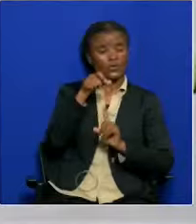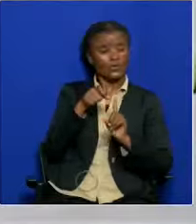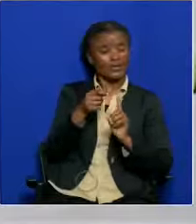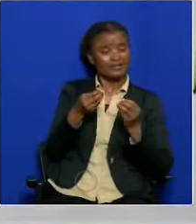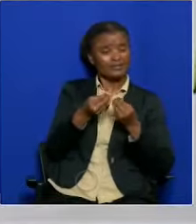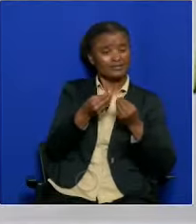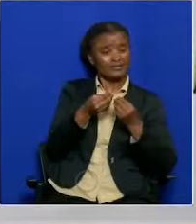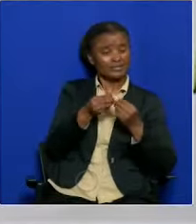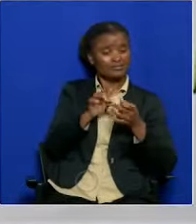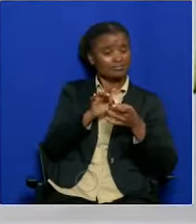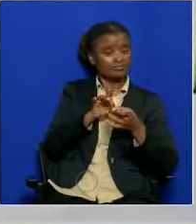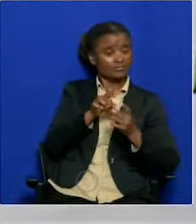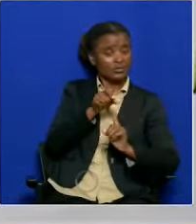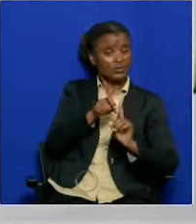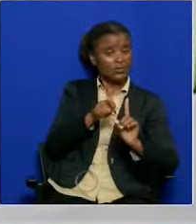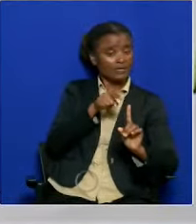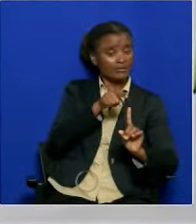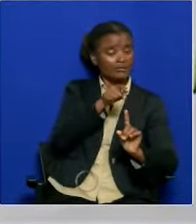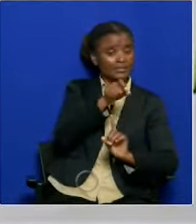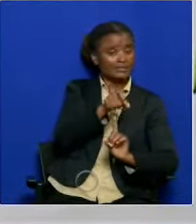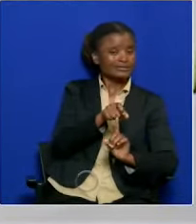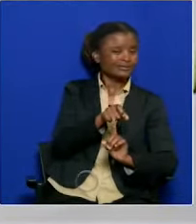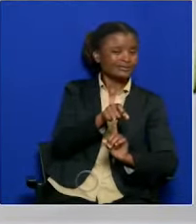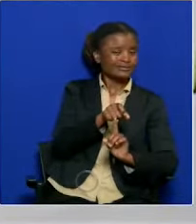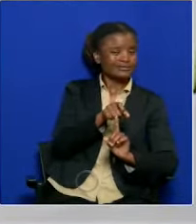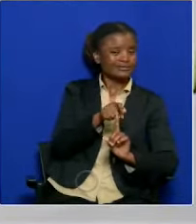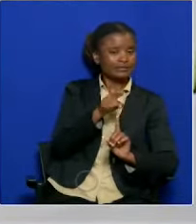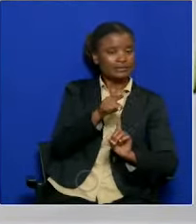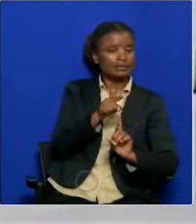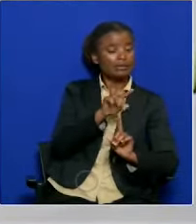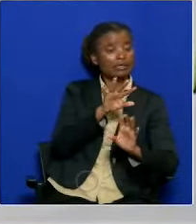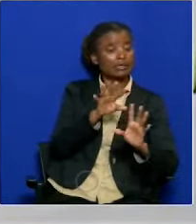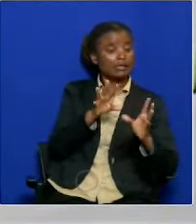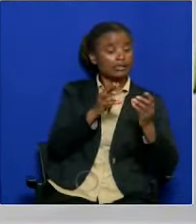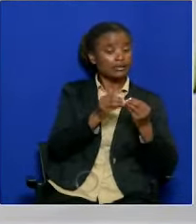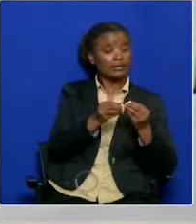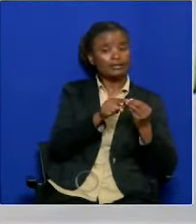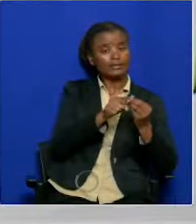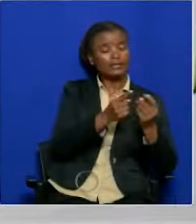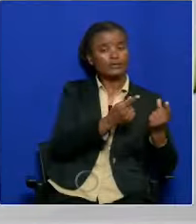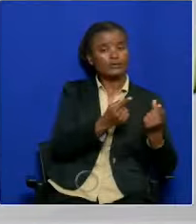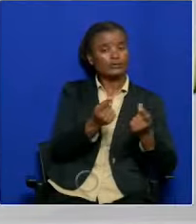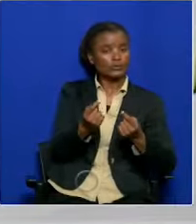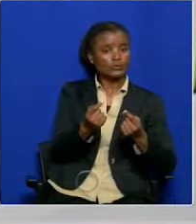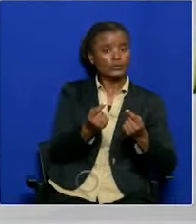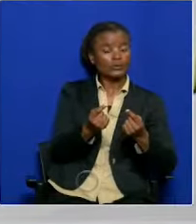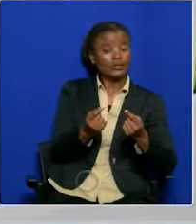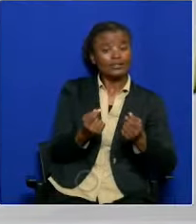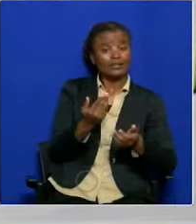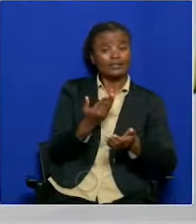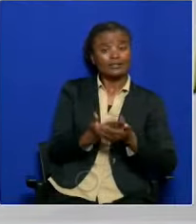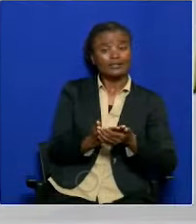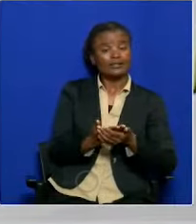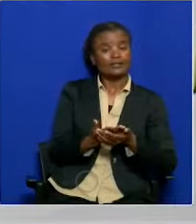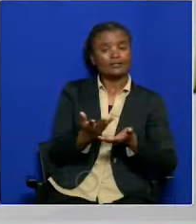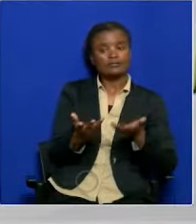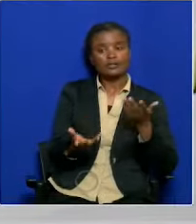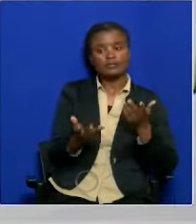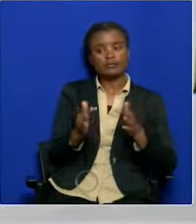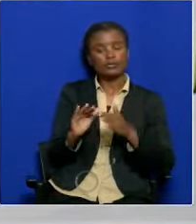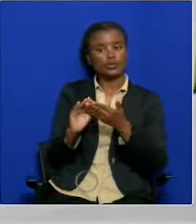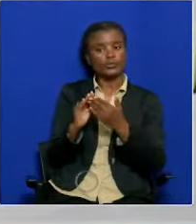without knowing lots of things that he might have had could make the whole community to lose faith on